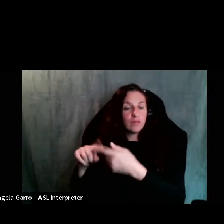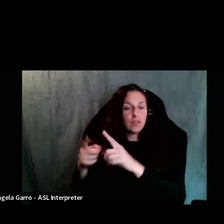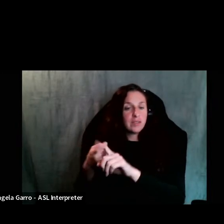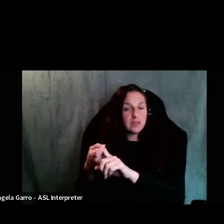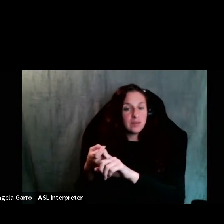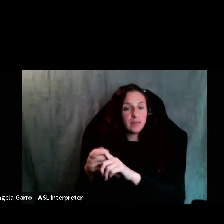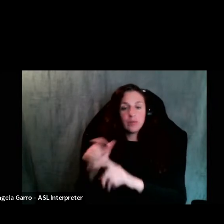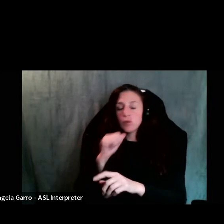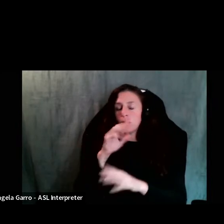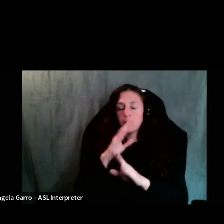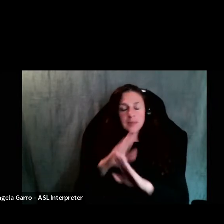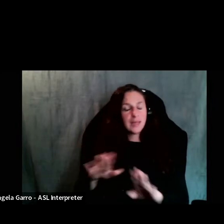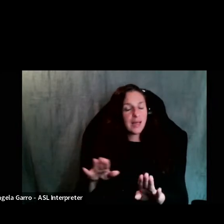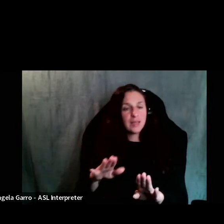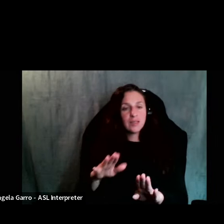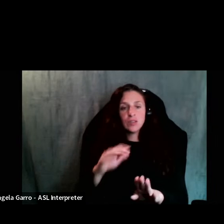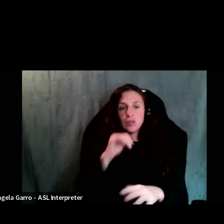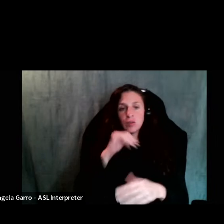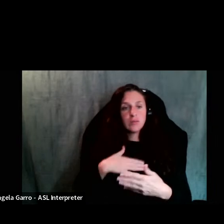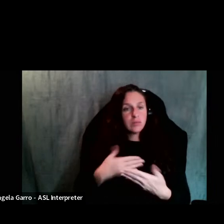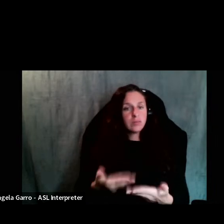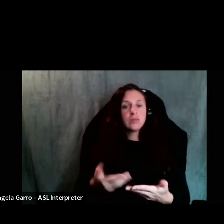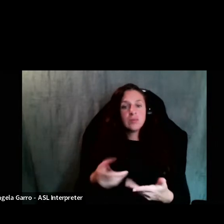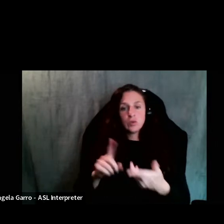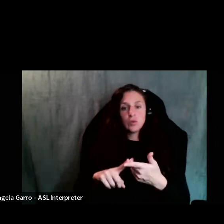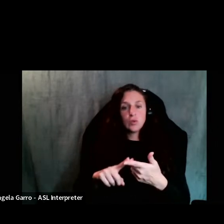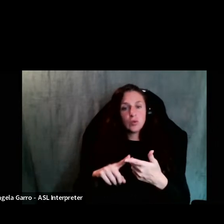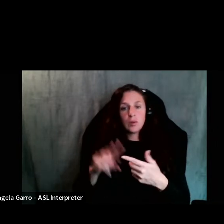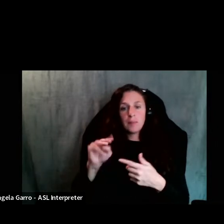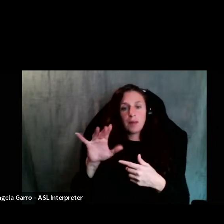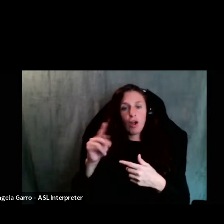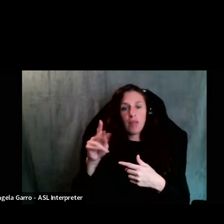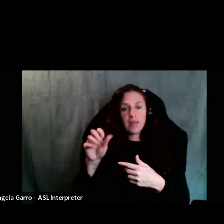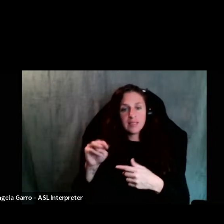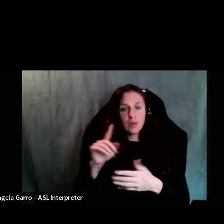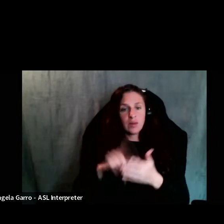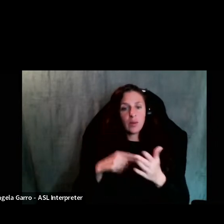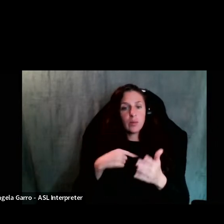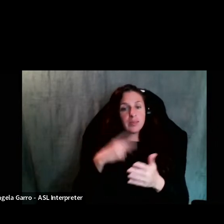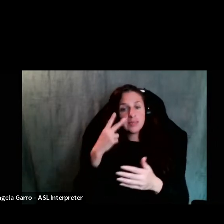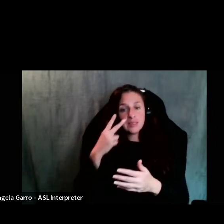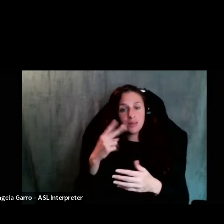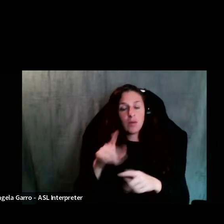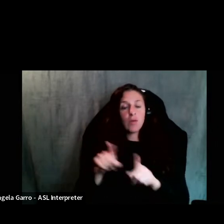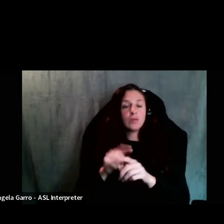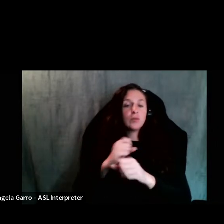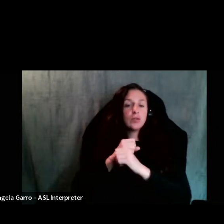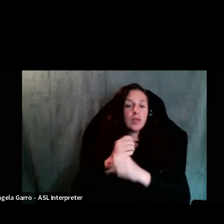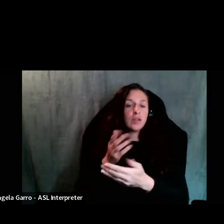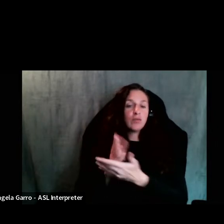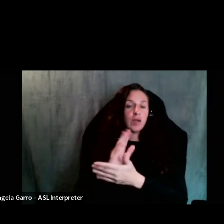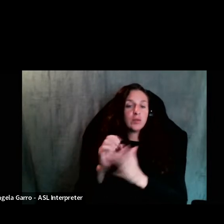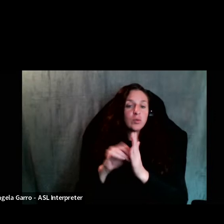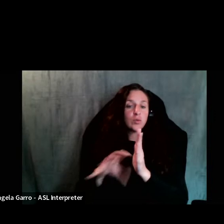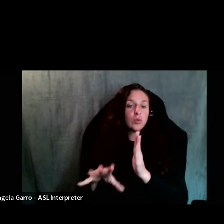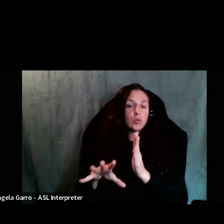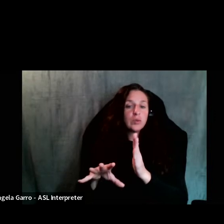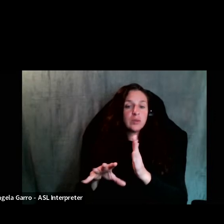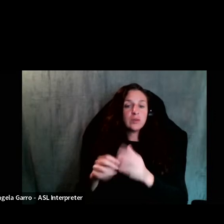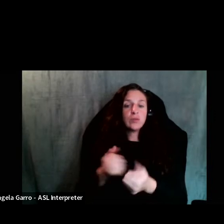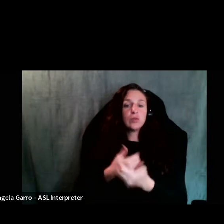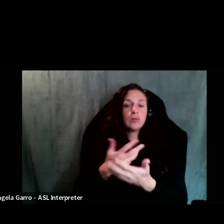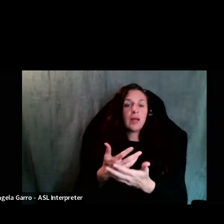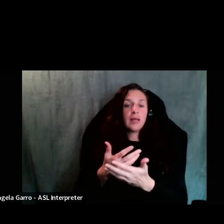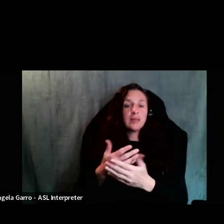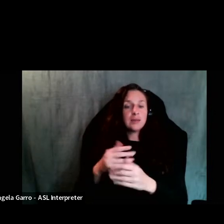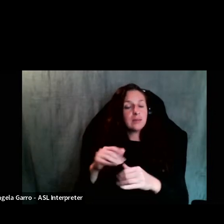silenced. Don't give in to the McCarthyism that we are seeing, but also protect the rights of students to express solidarity with